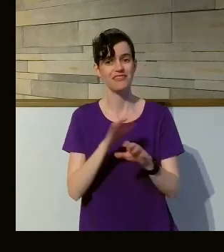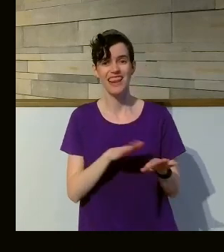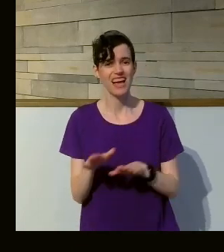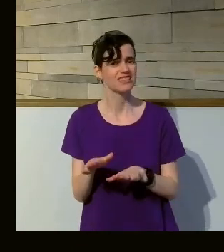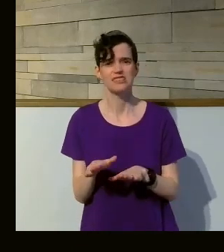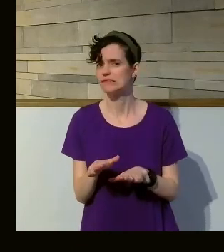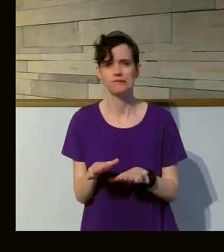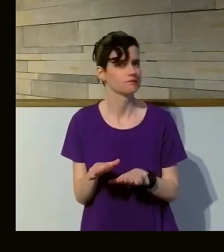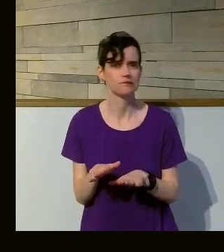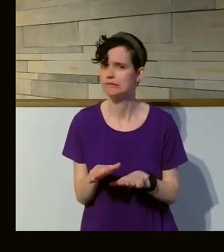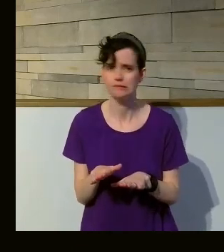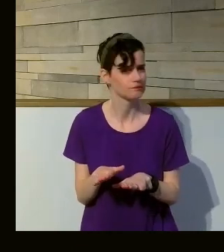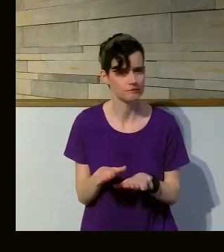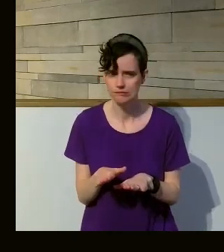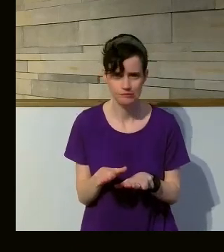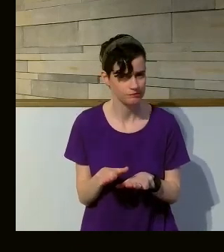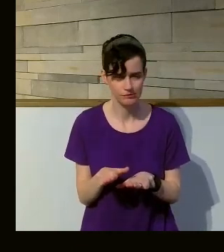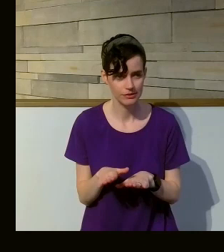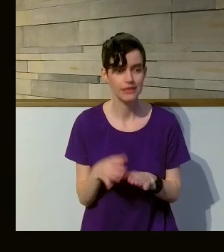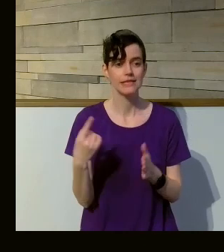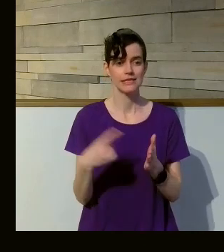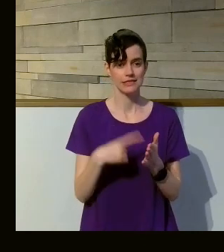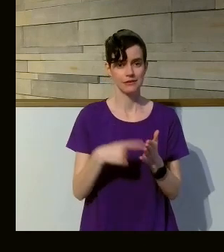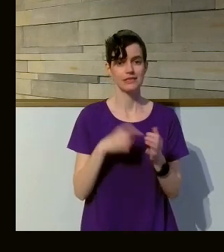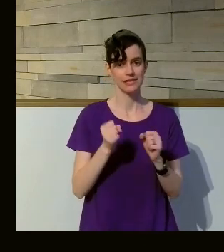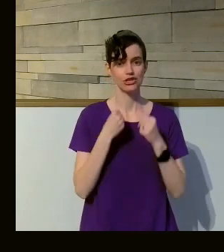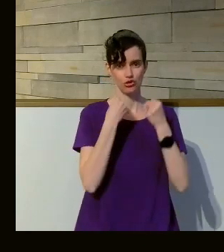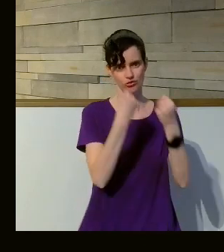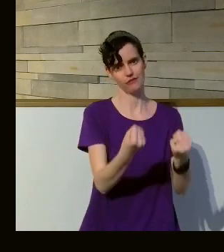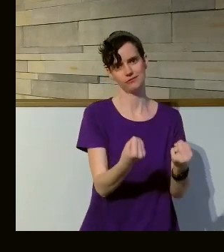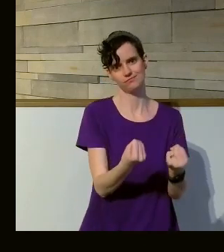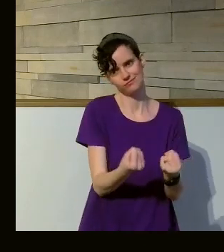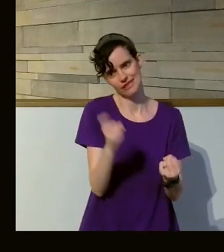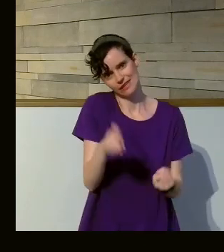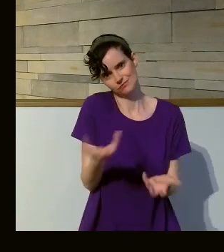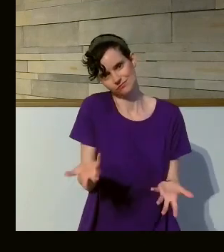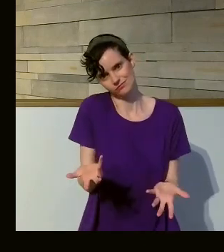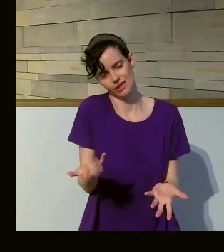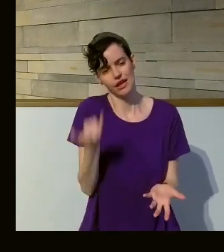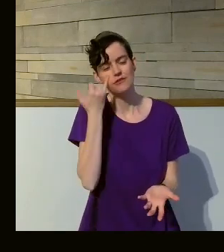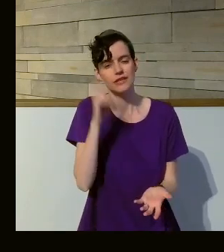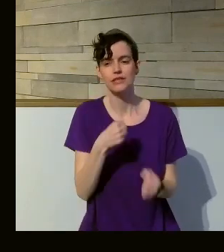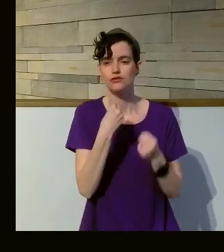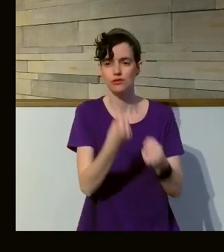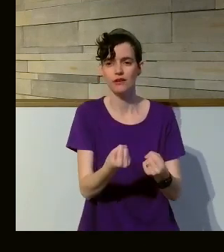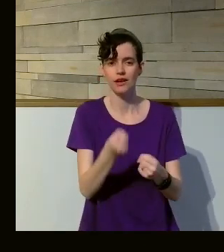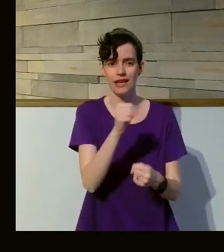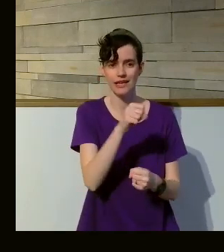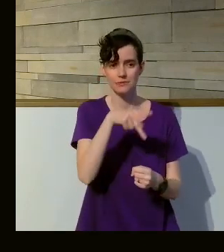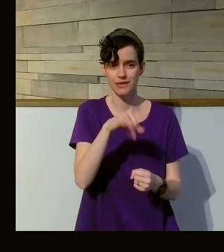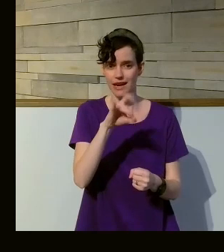okay? Yeah. Sometimes we have to drive, though. And if you have to drive, especially on